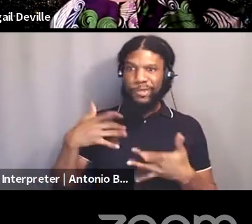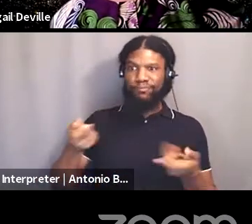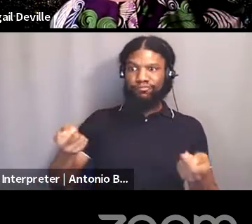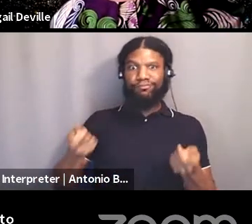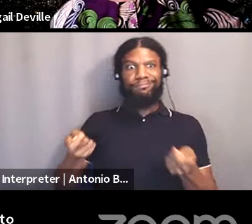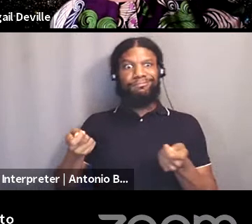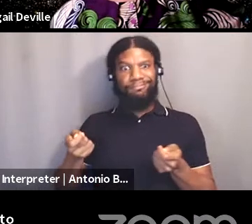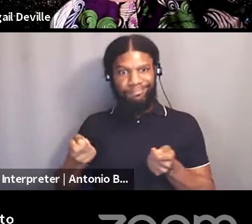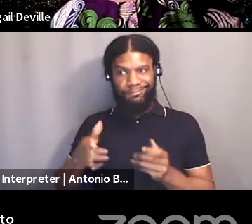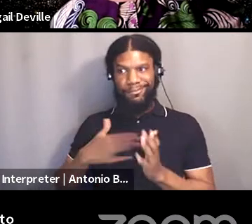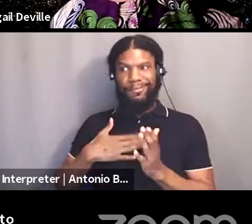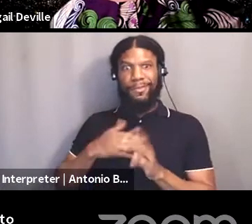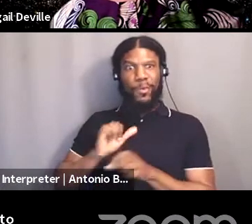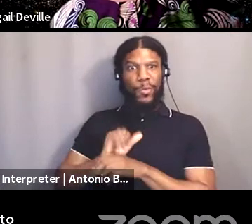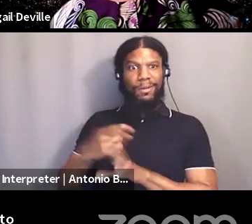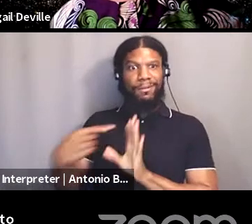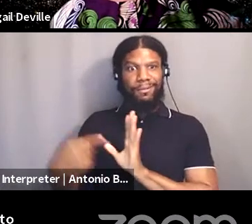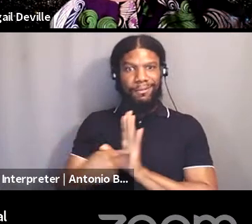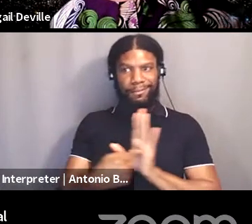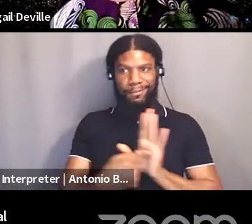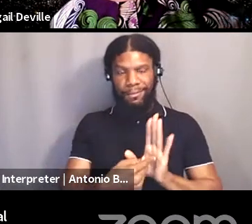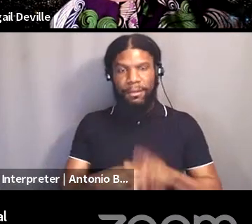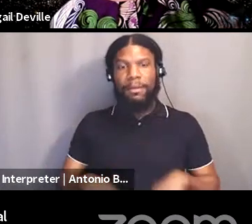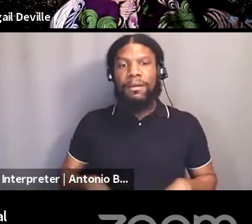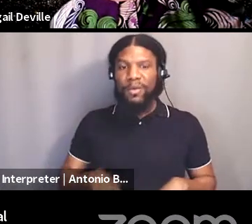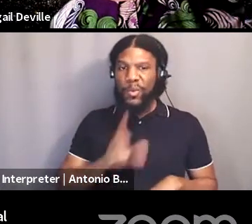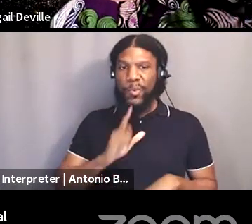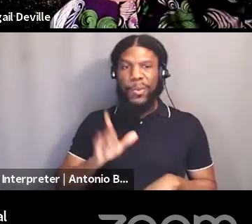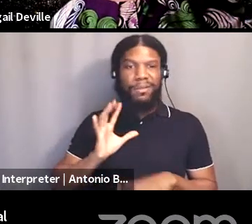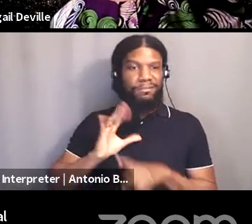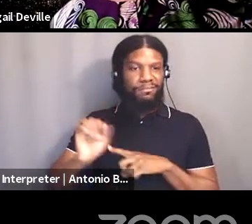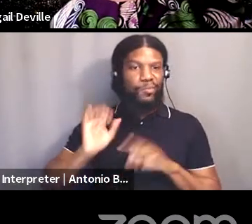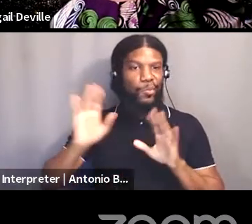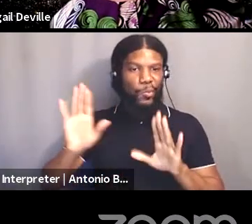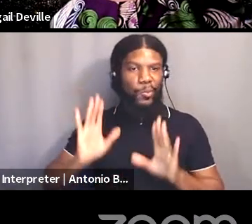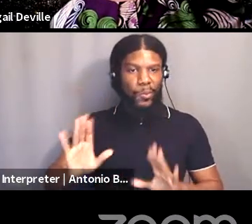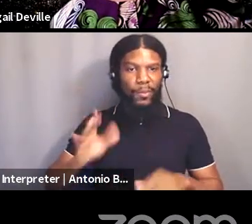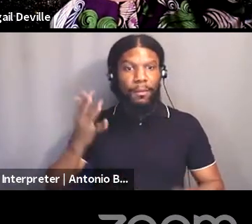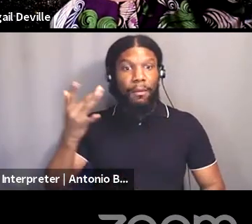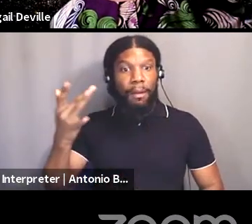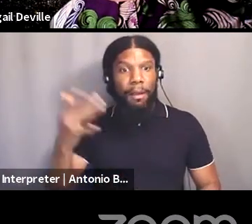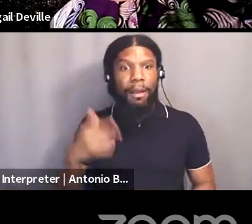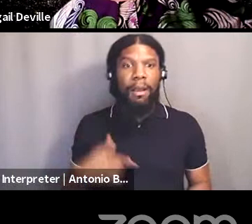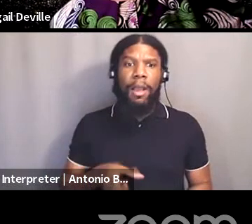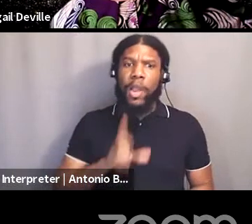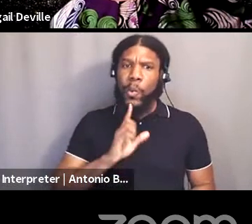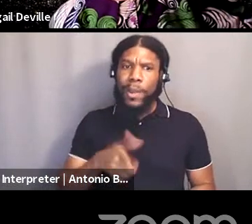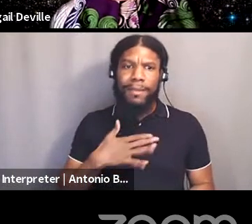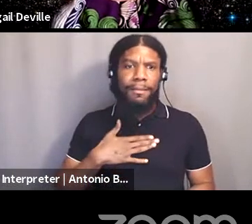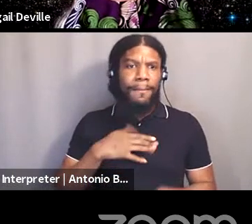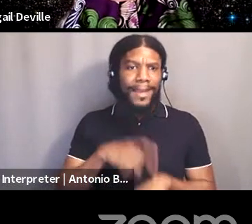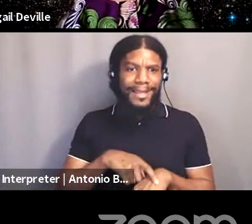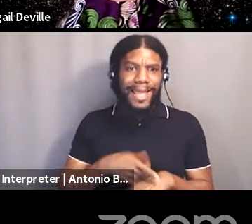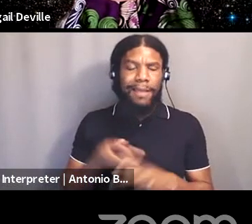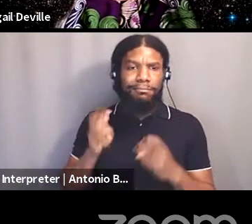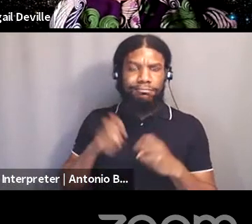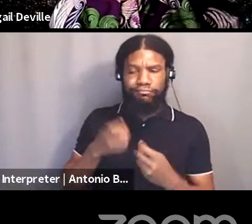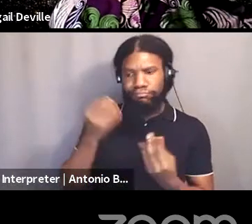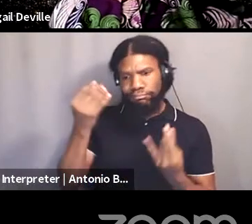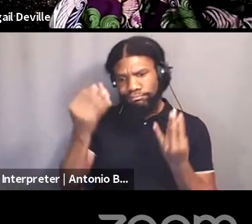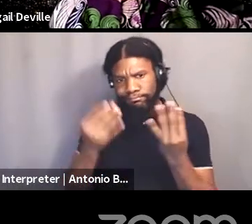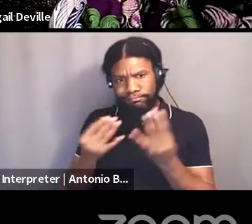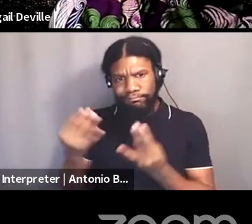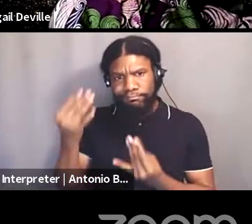with that work, it was just really great because I could make really spend some time getting the sound mix